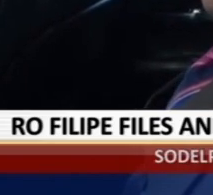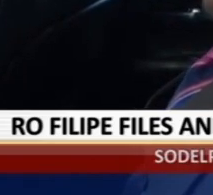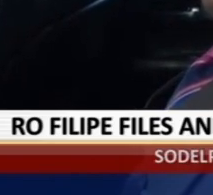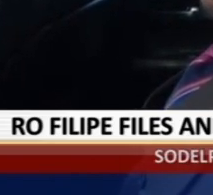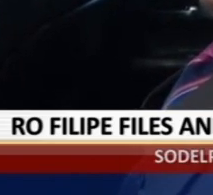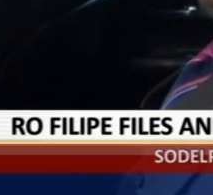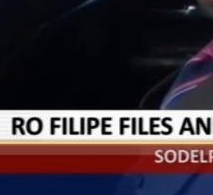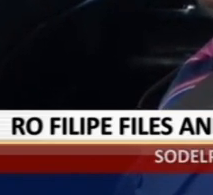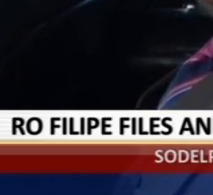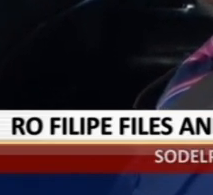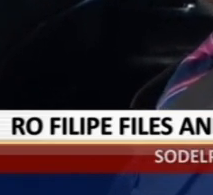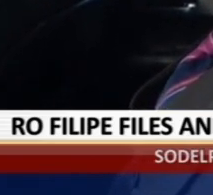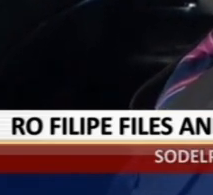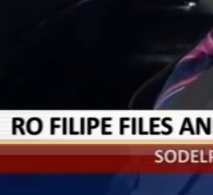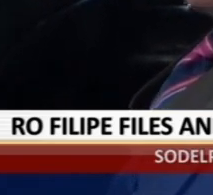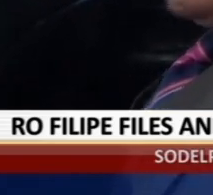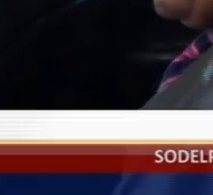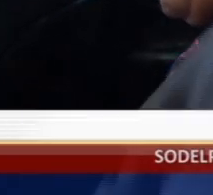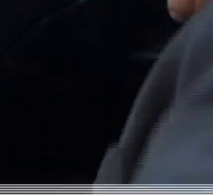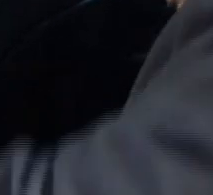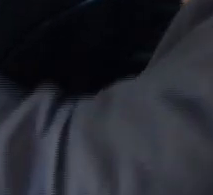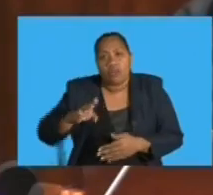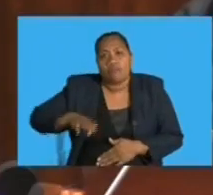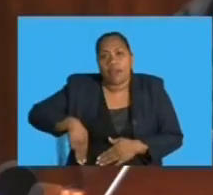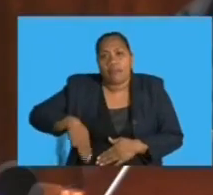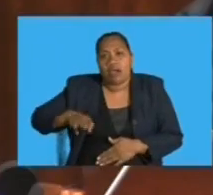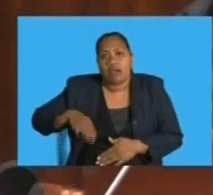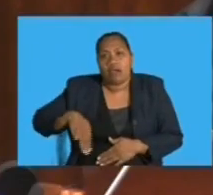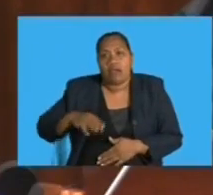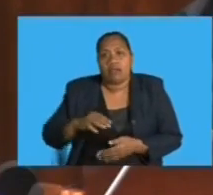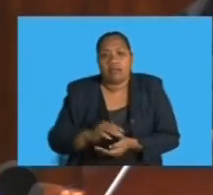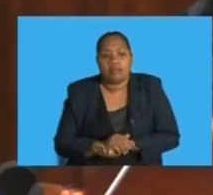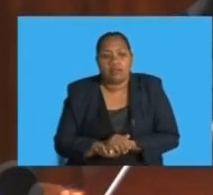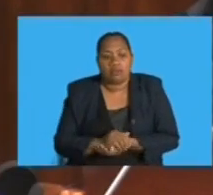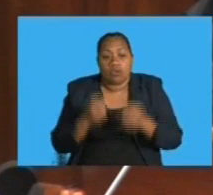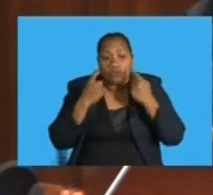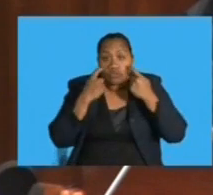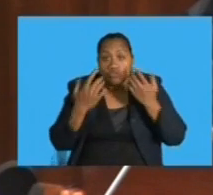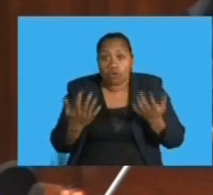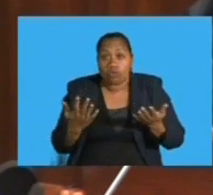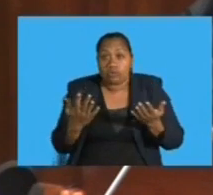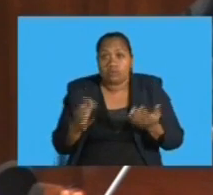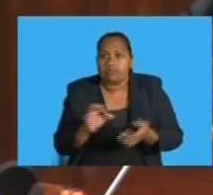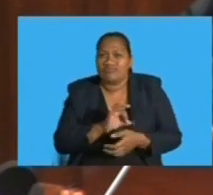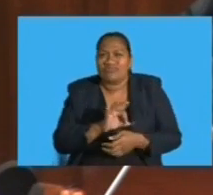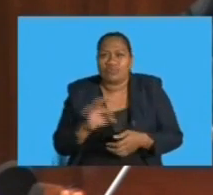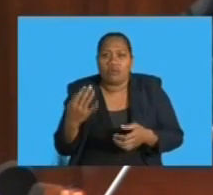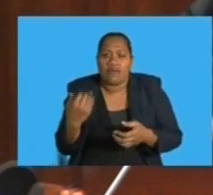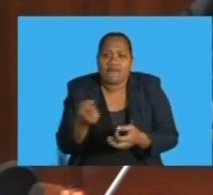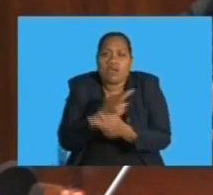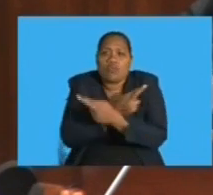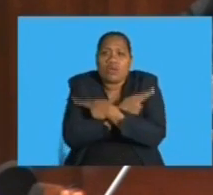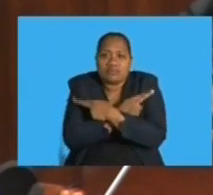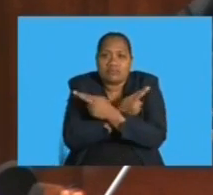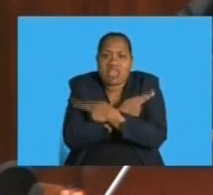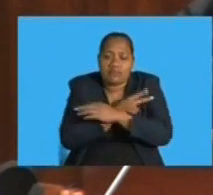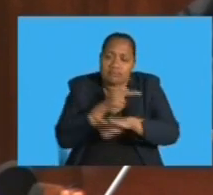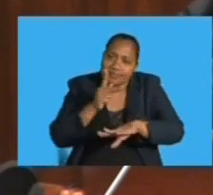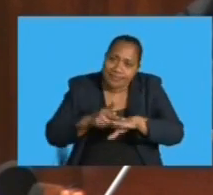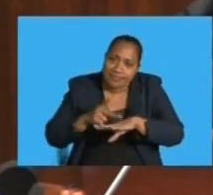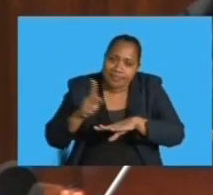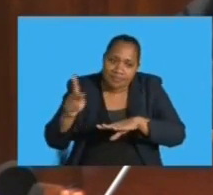to tell everyone that Mbulitavu was right. It shows a lack of respect for Parliament, its